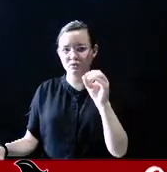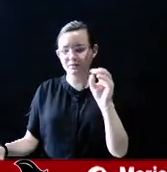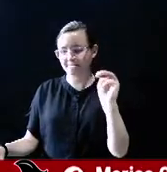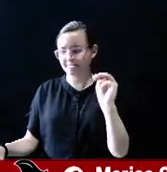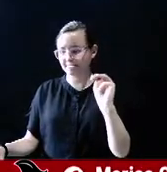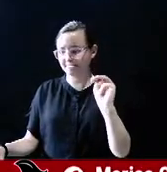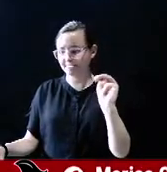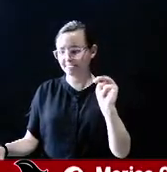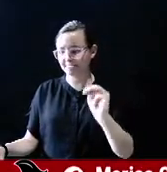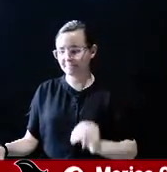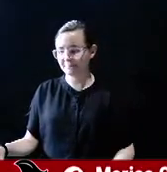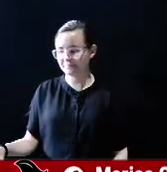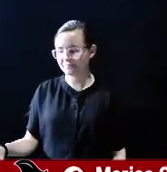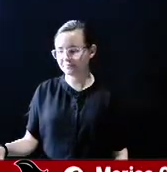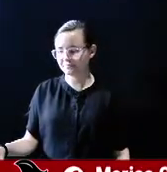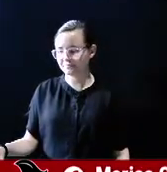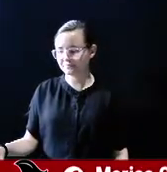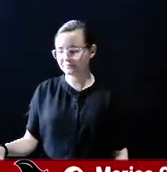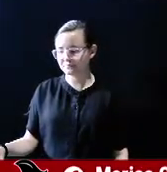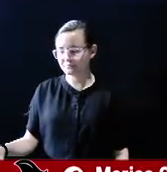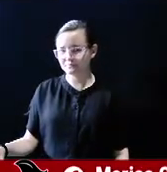Sergio Raul Montoya.